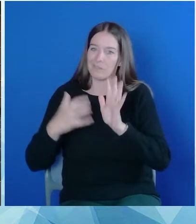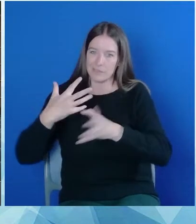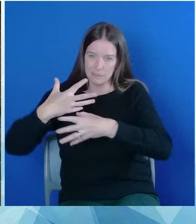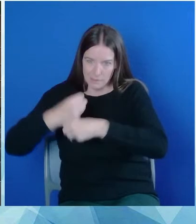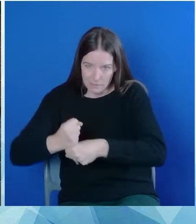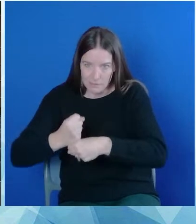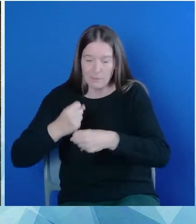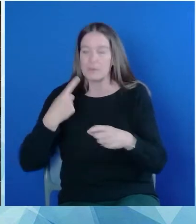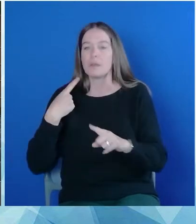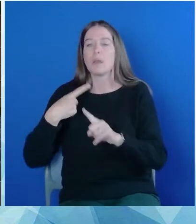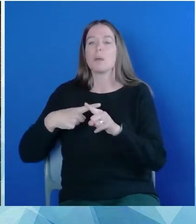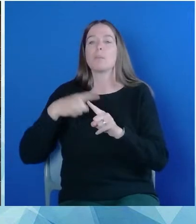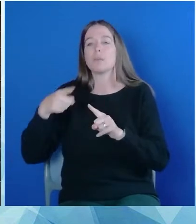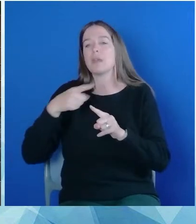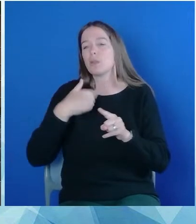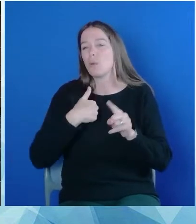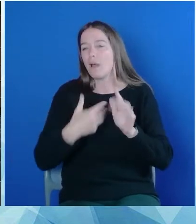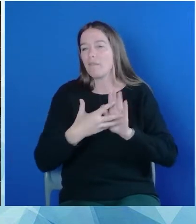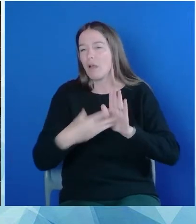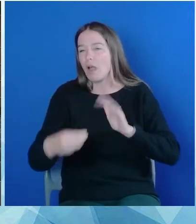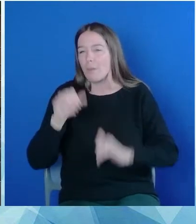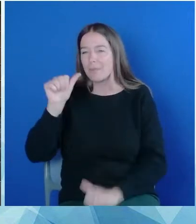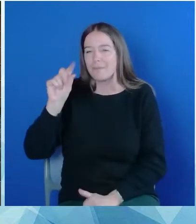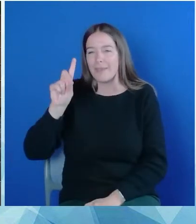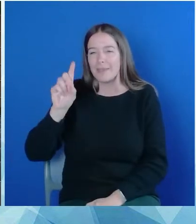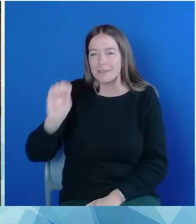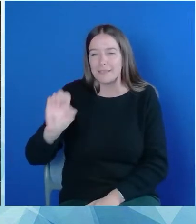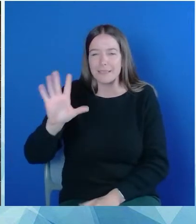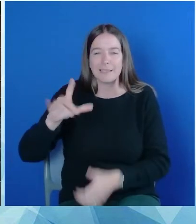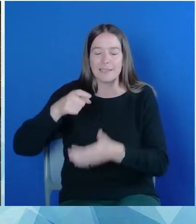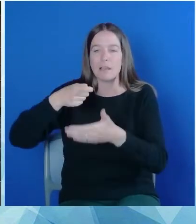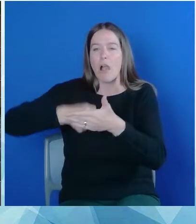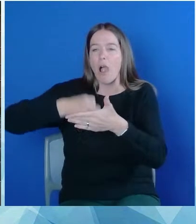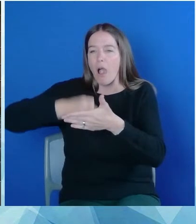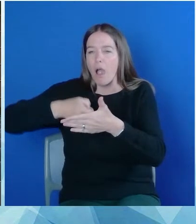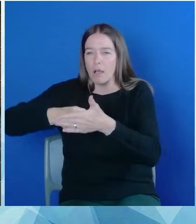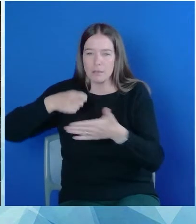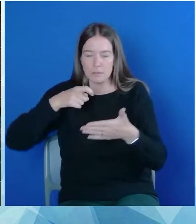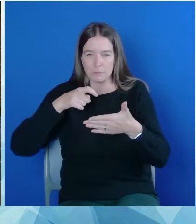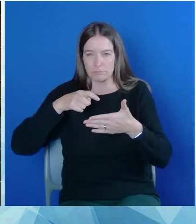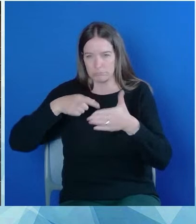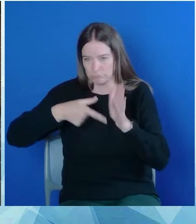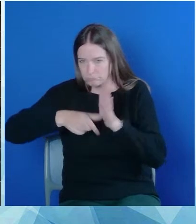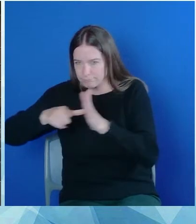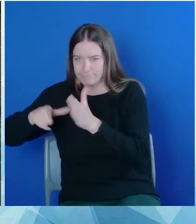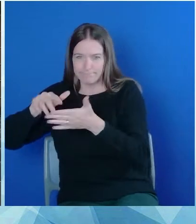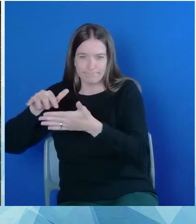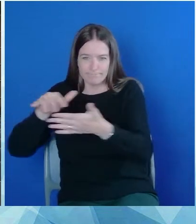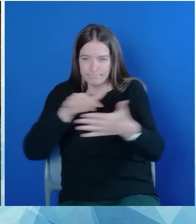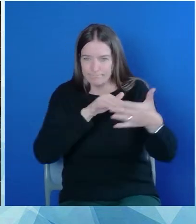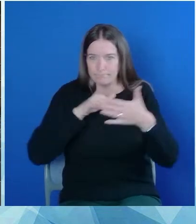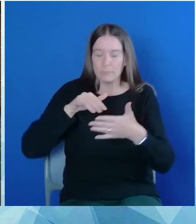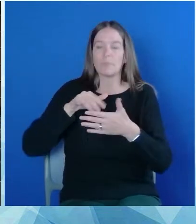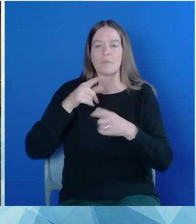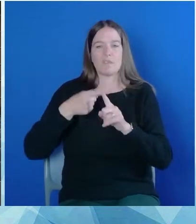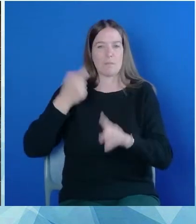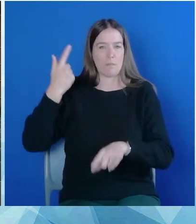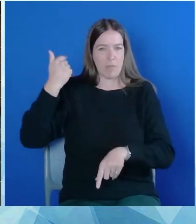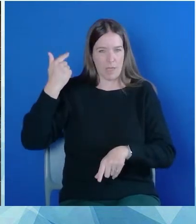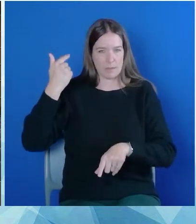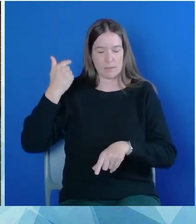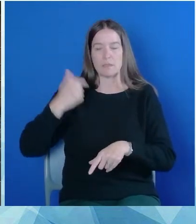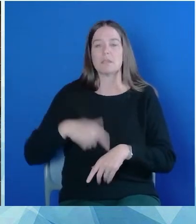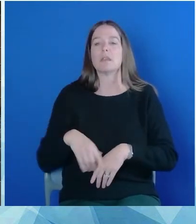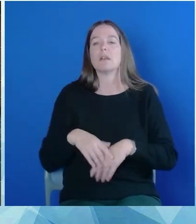ADE cost study that was commissioned last year. And in conclusion with that cost study,